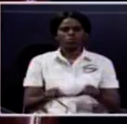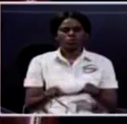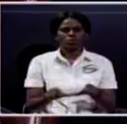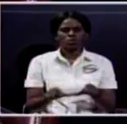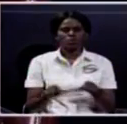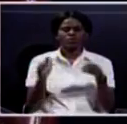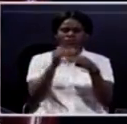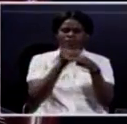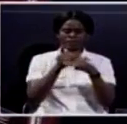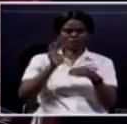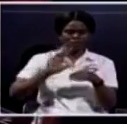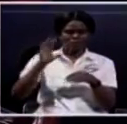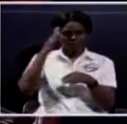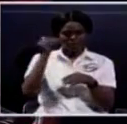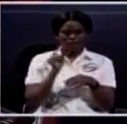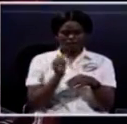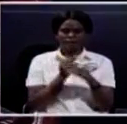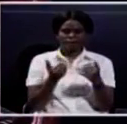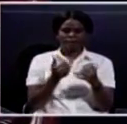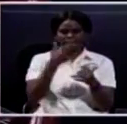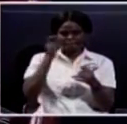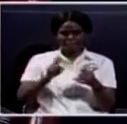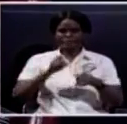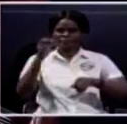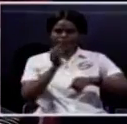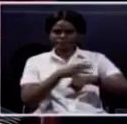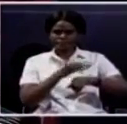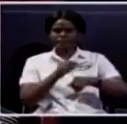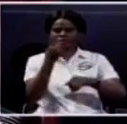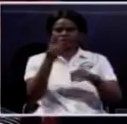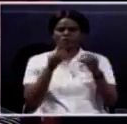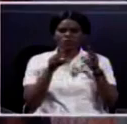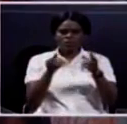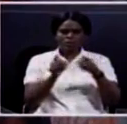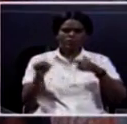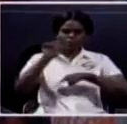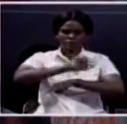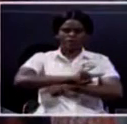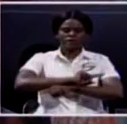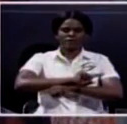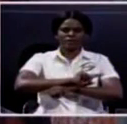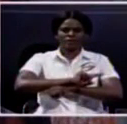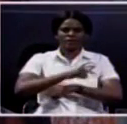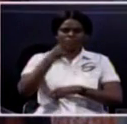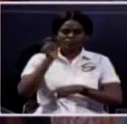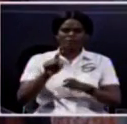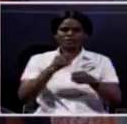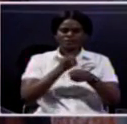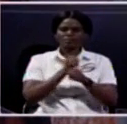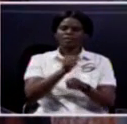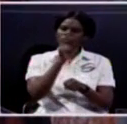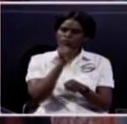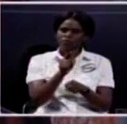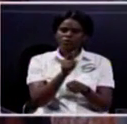standards. And that's why we must now invest in one form today. We must make sure